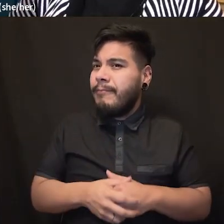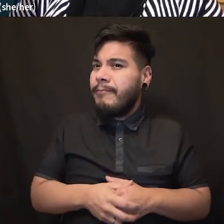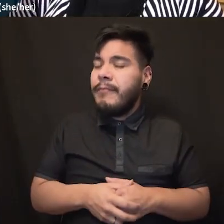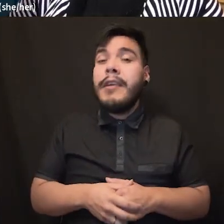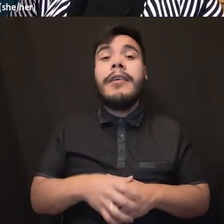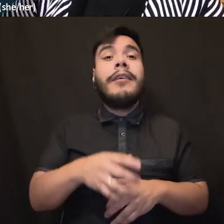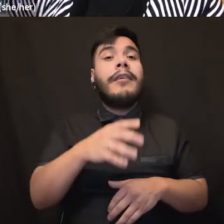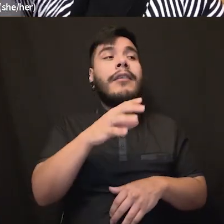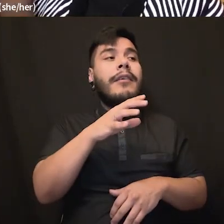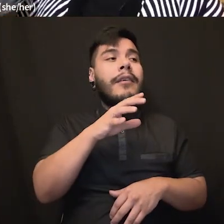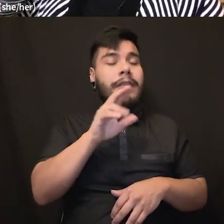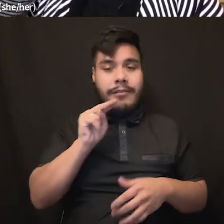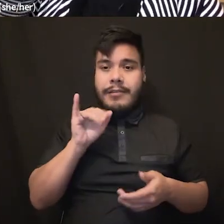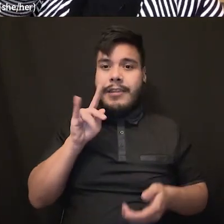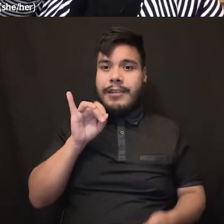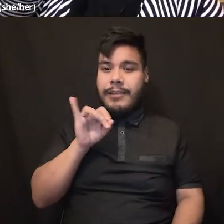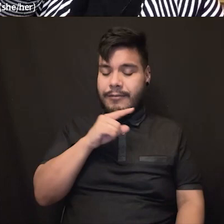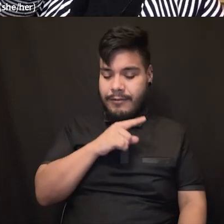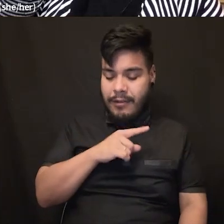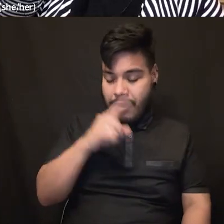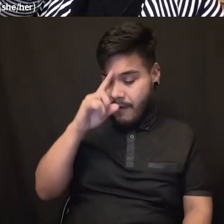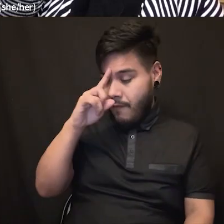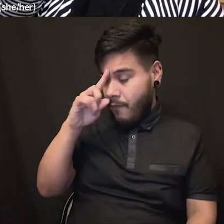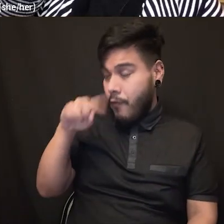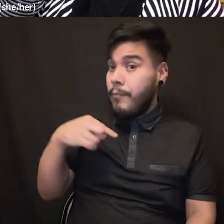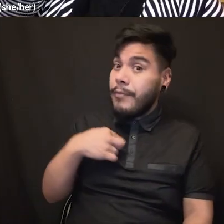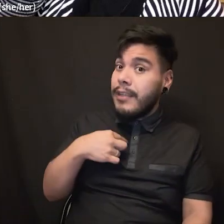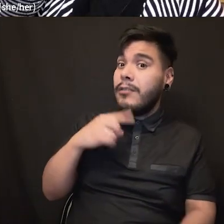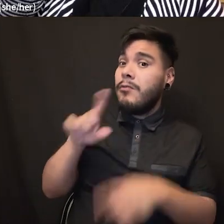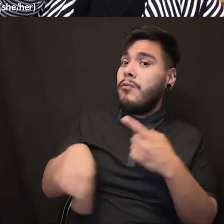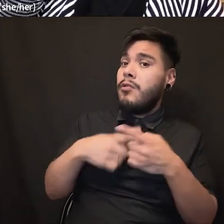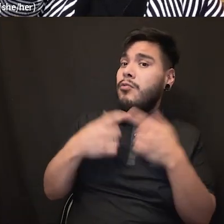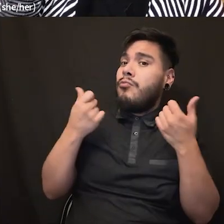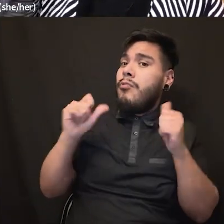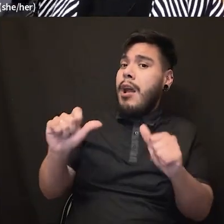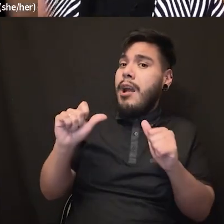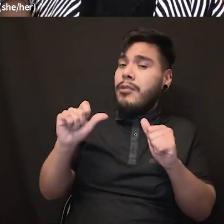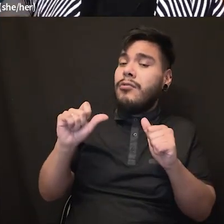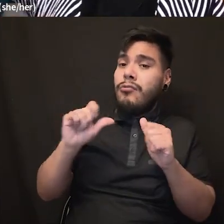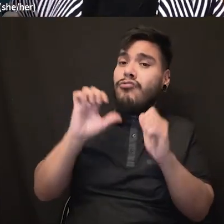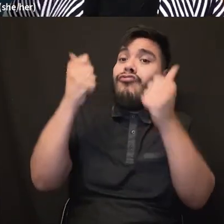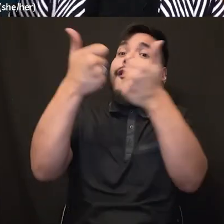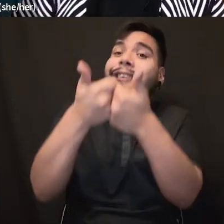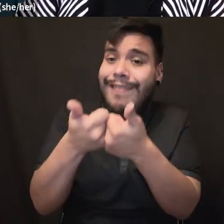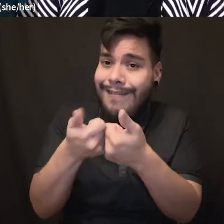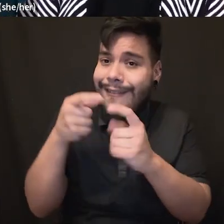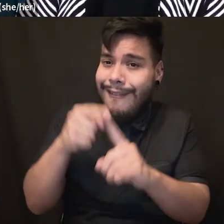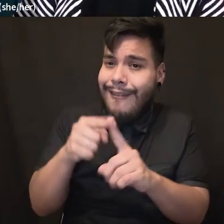For me, it's when you try to tackle the stereotypes, when you try to,